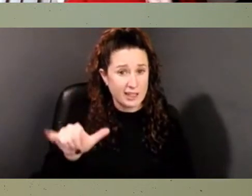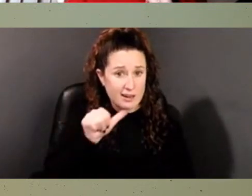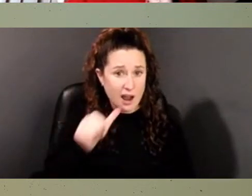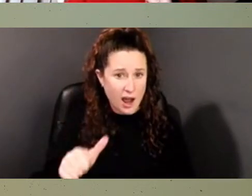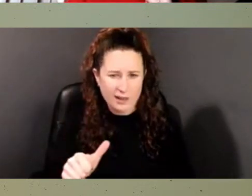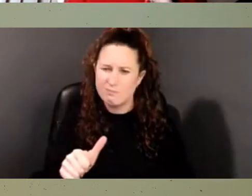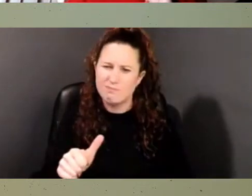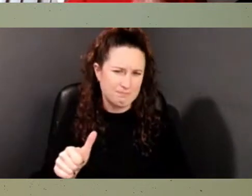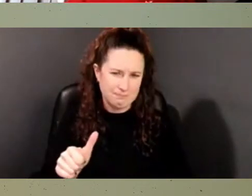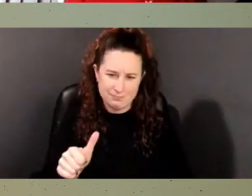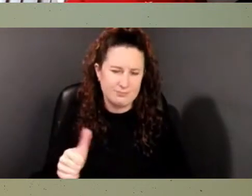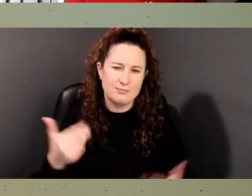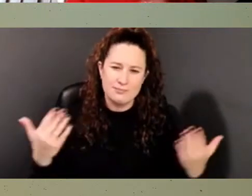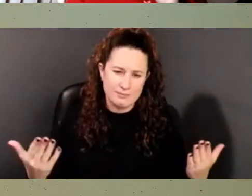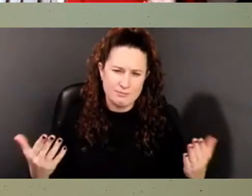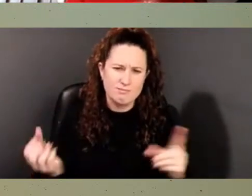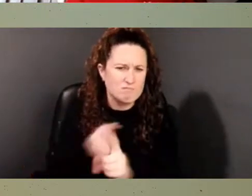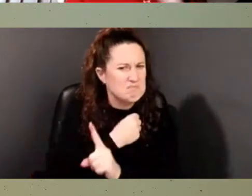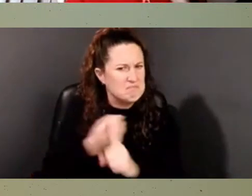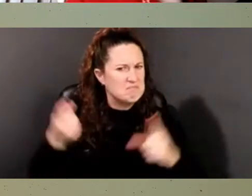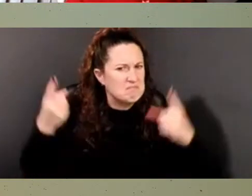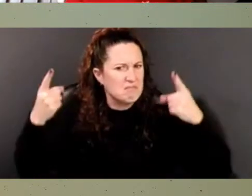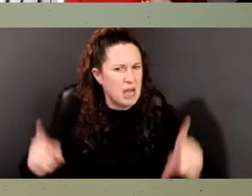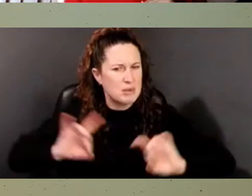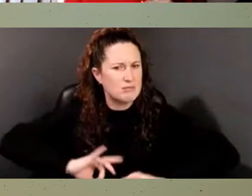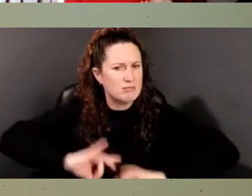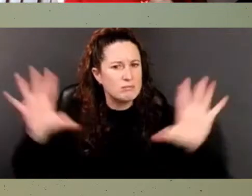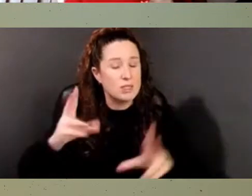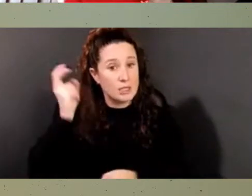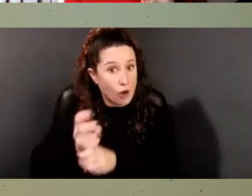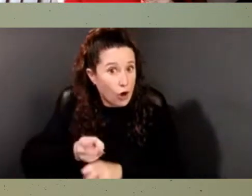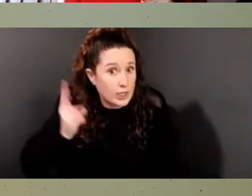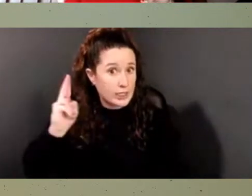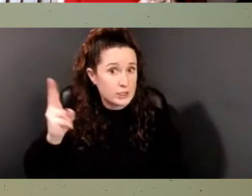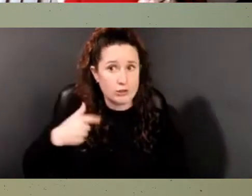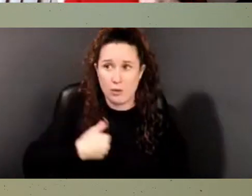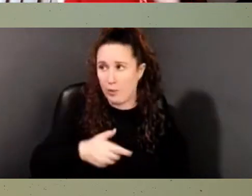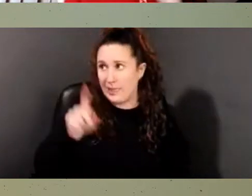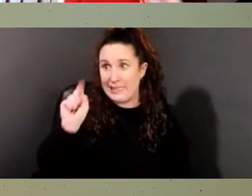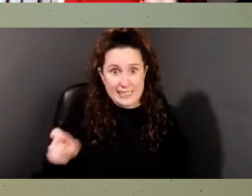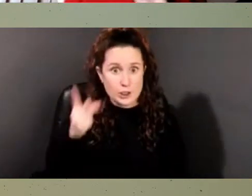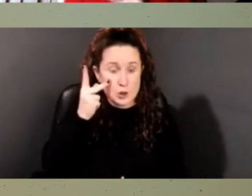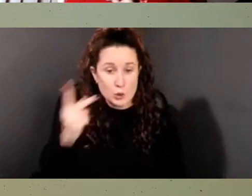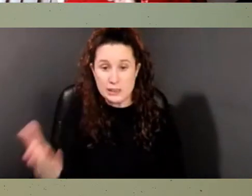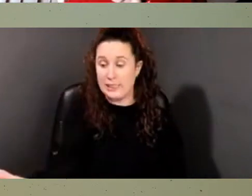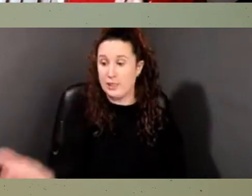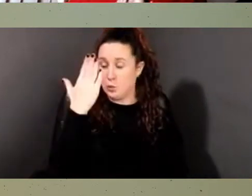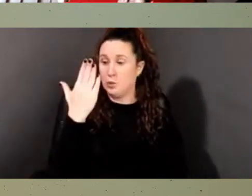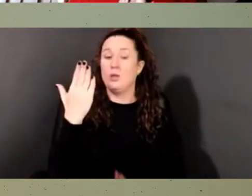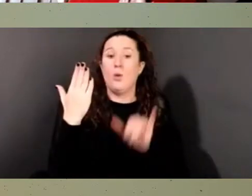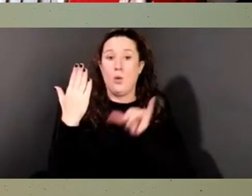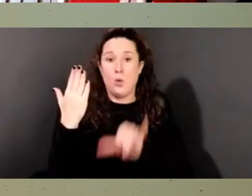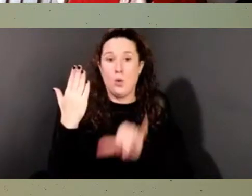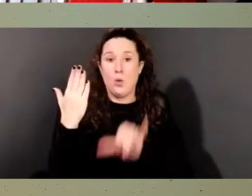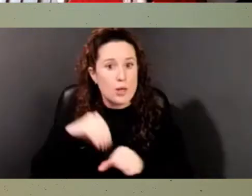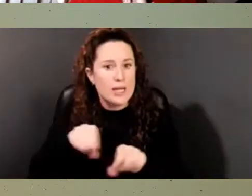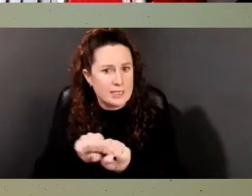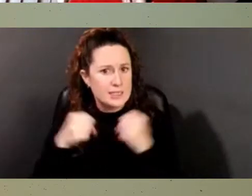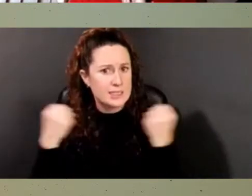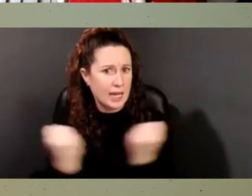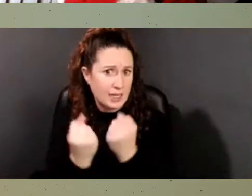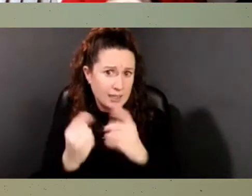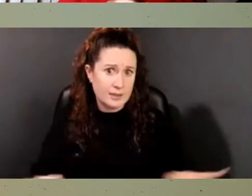things that we need to know. This hard history that we need to confront, in our society. Next slide,